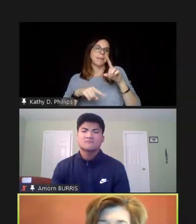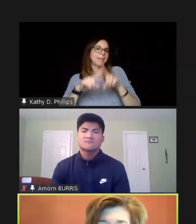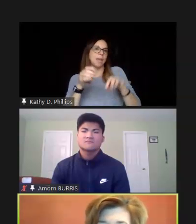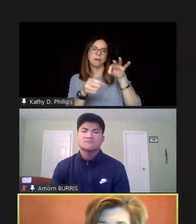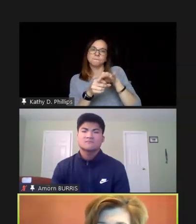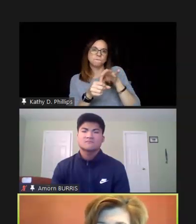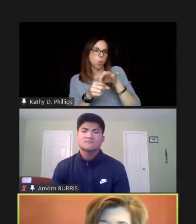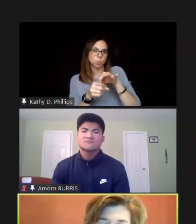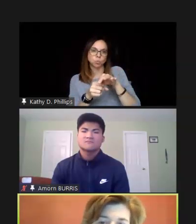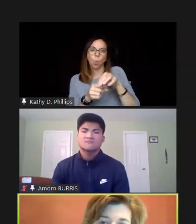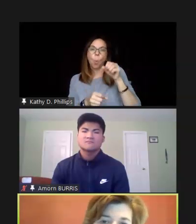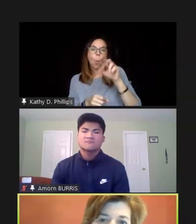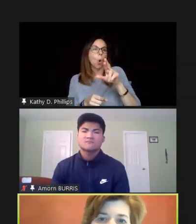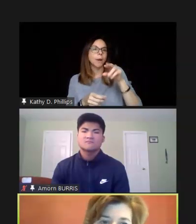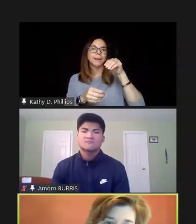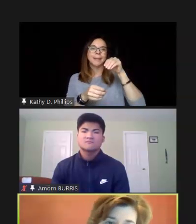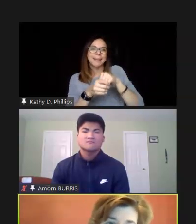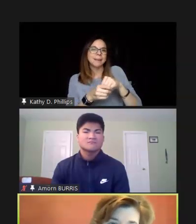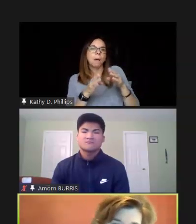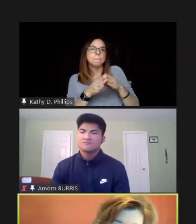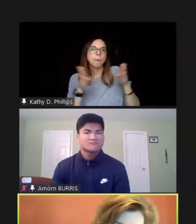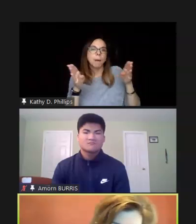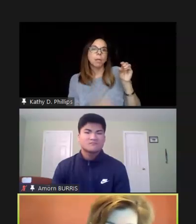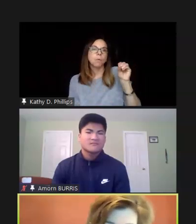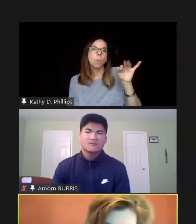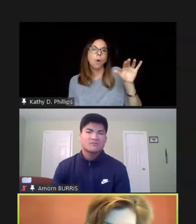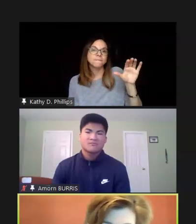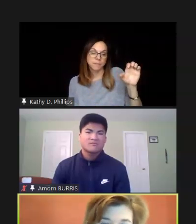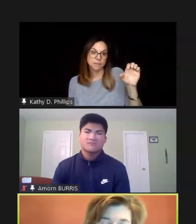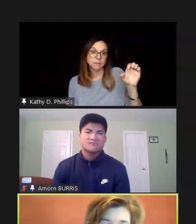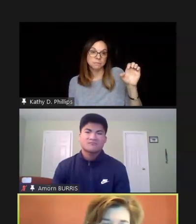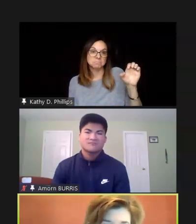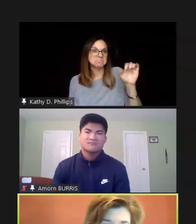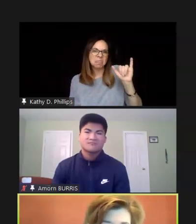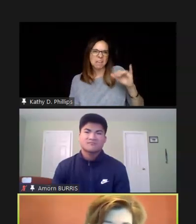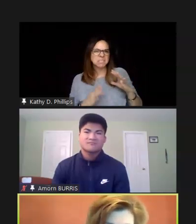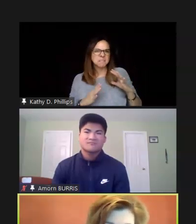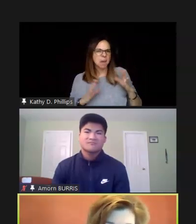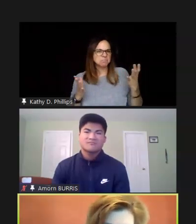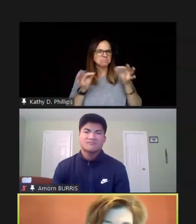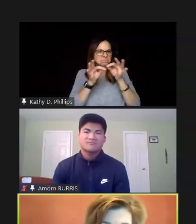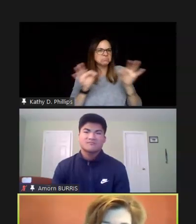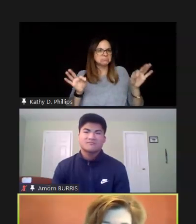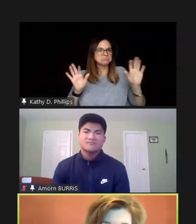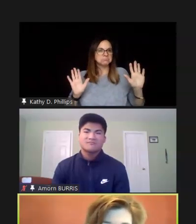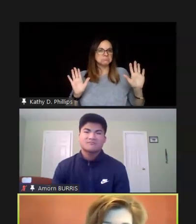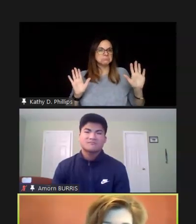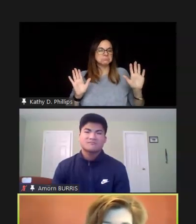not vote or hold public office, that's pretty self-explanatory.